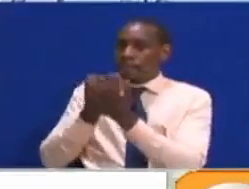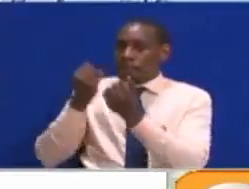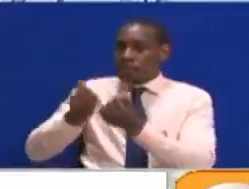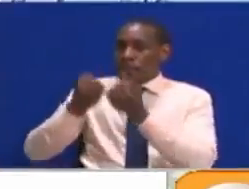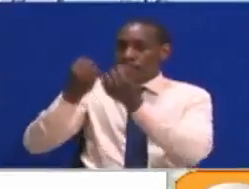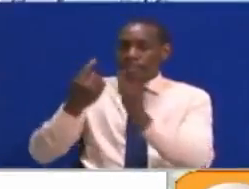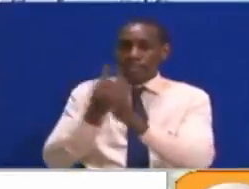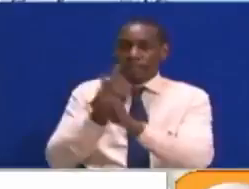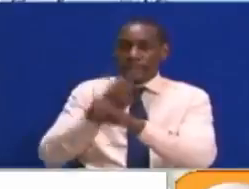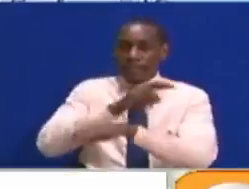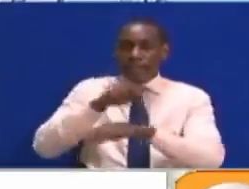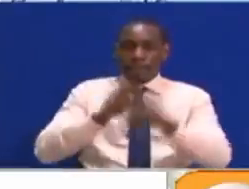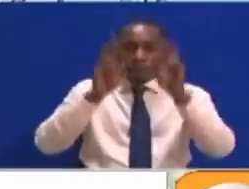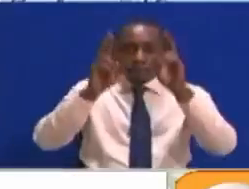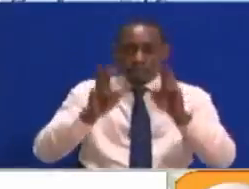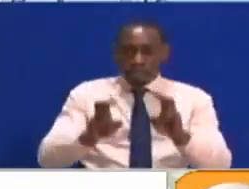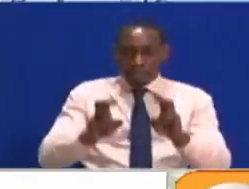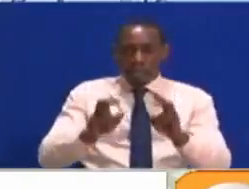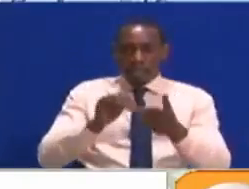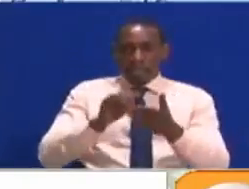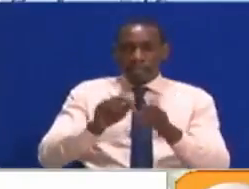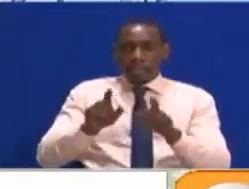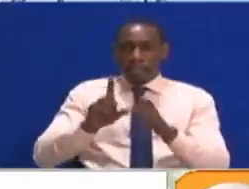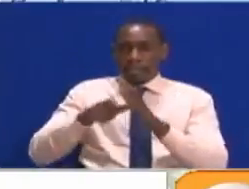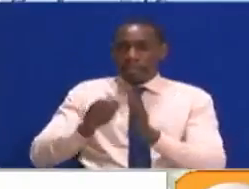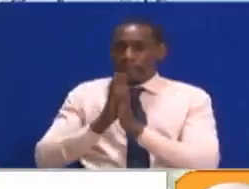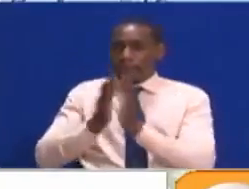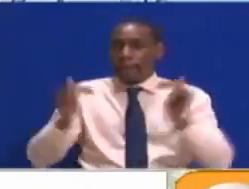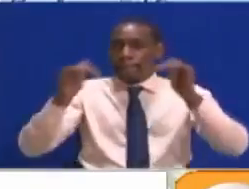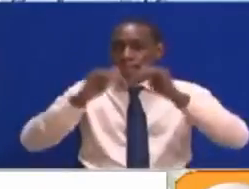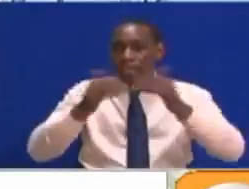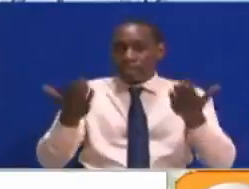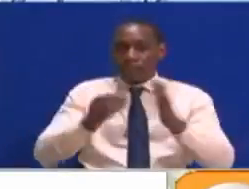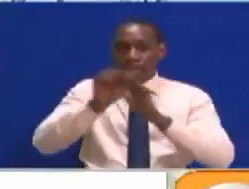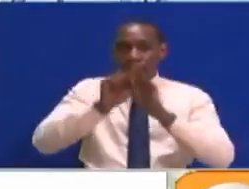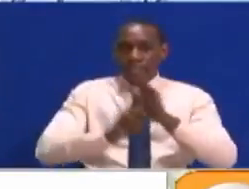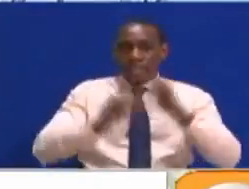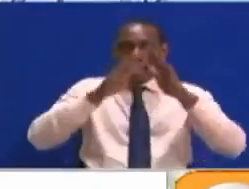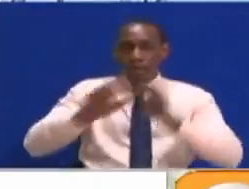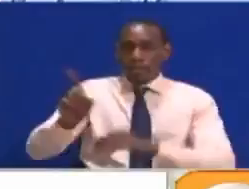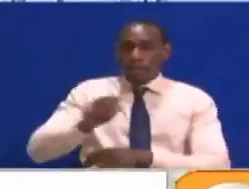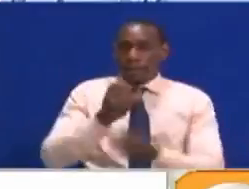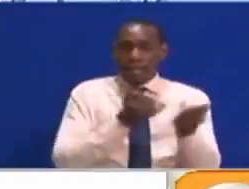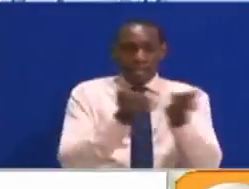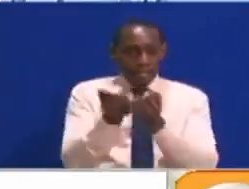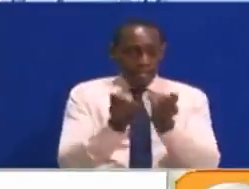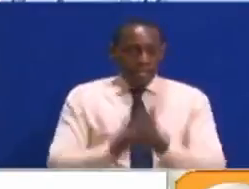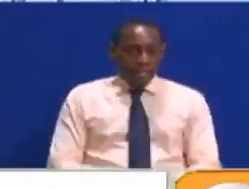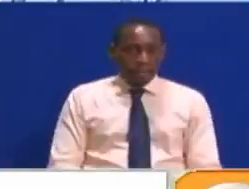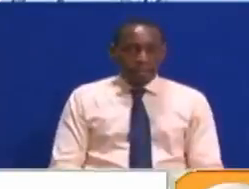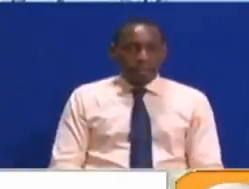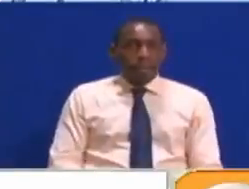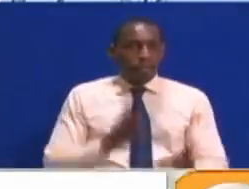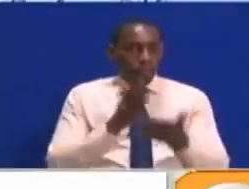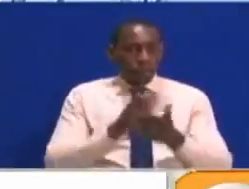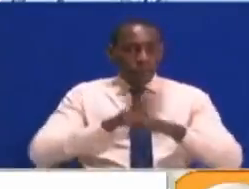on a number of national issues, culminating with an actual prayer meeting at State House Nairobi on Saturday. Now, this